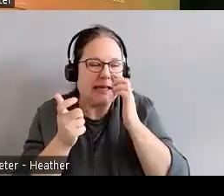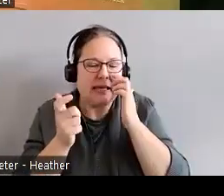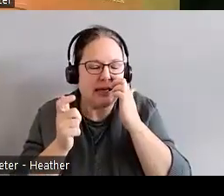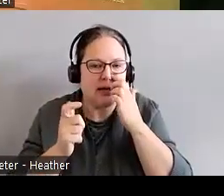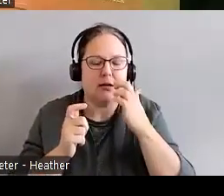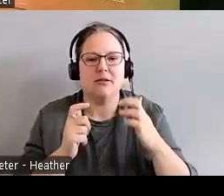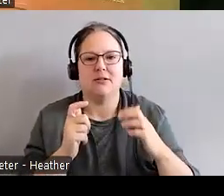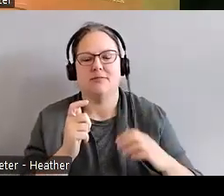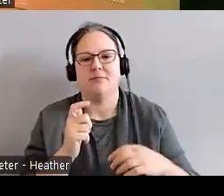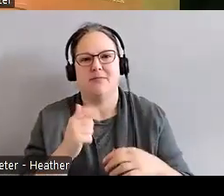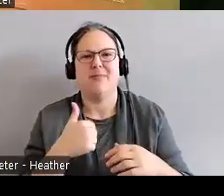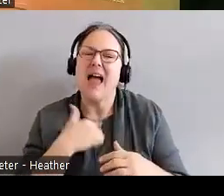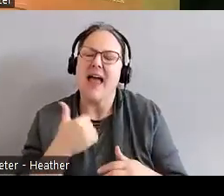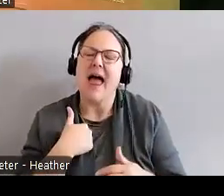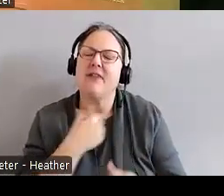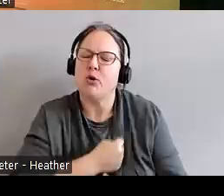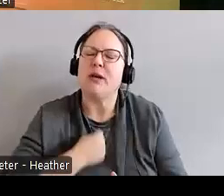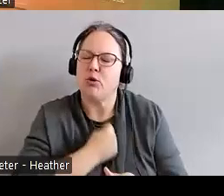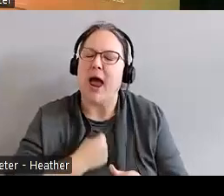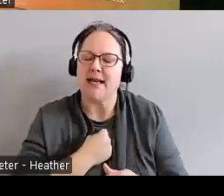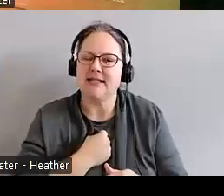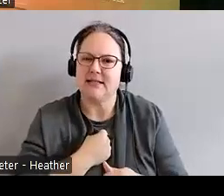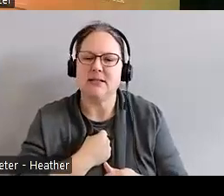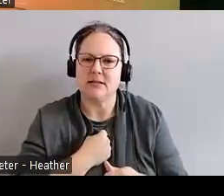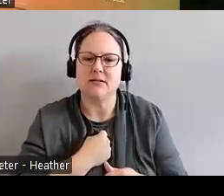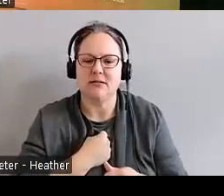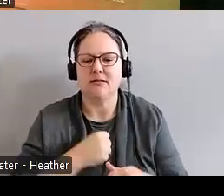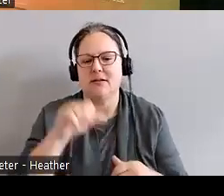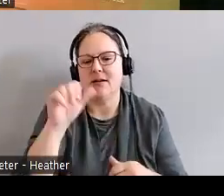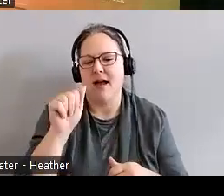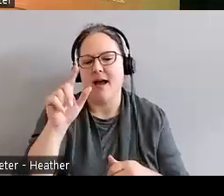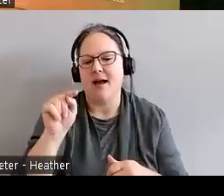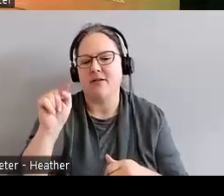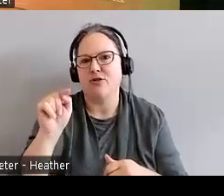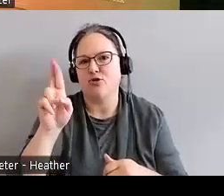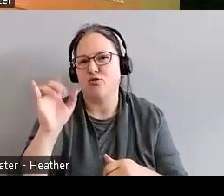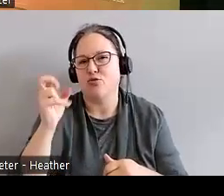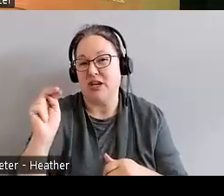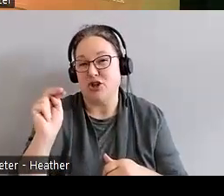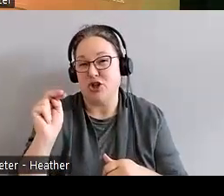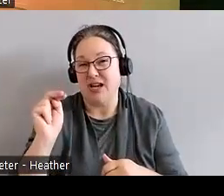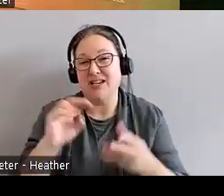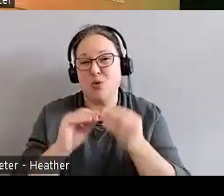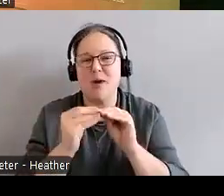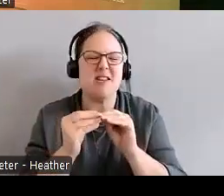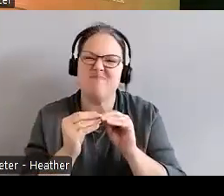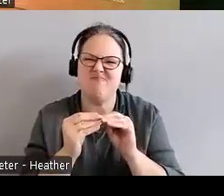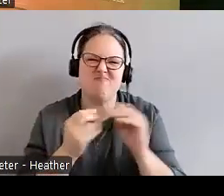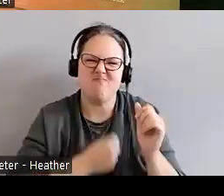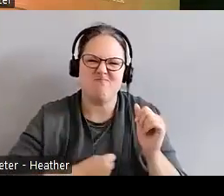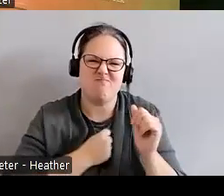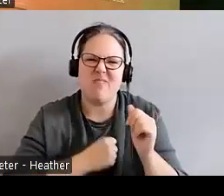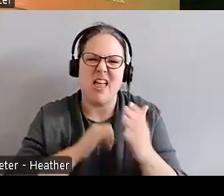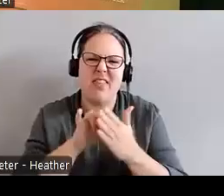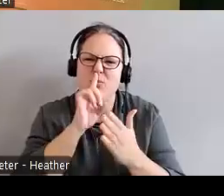my regrets. This attrition rate is something that I really regret. 161 to 89, that really reduced the power.